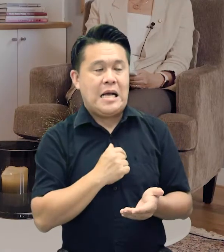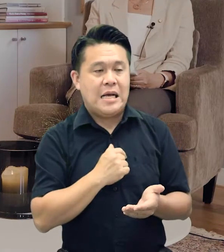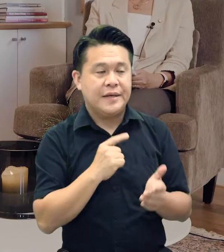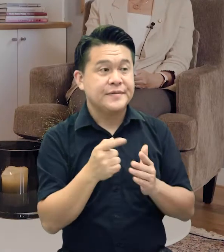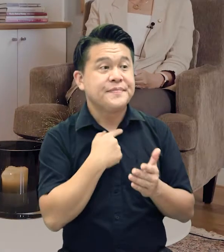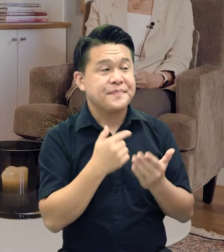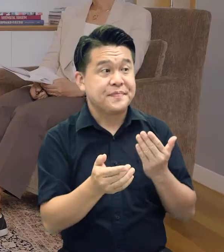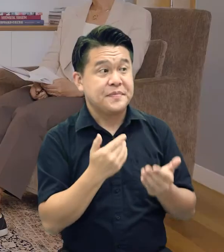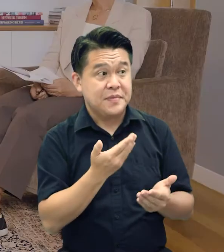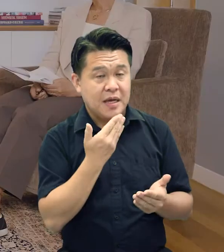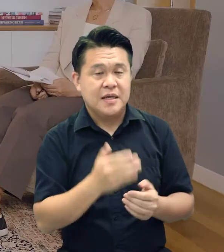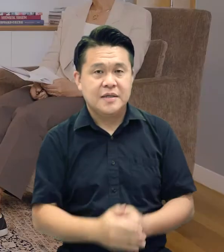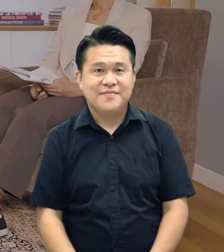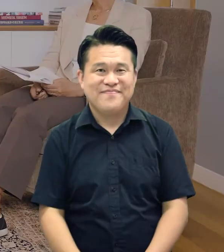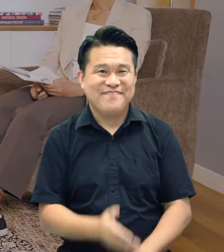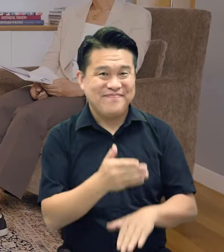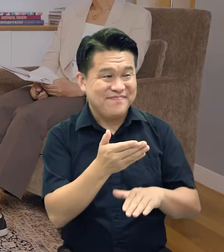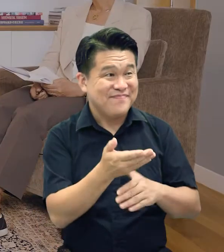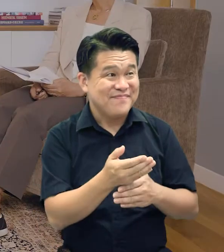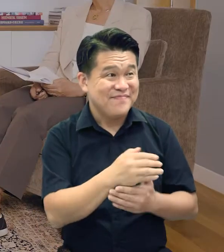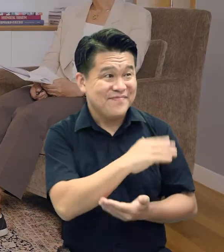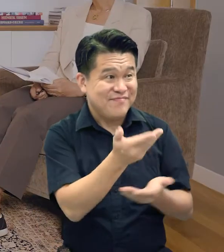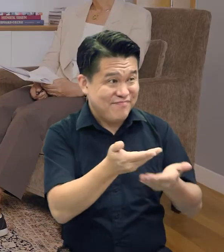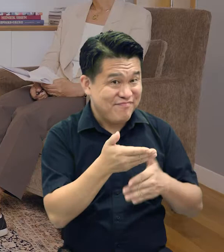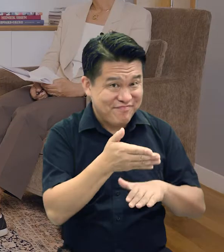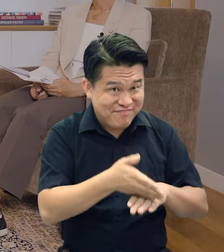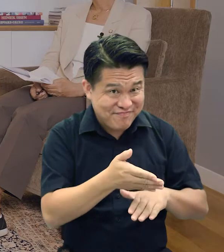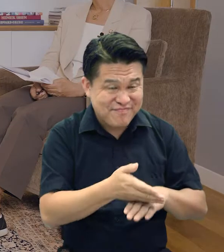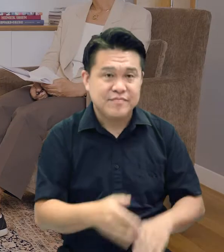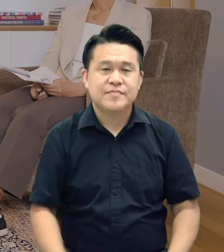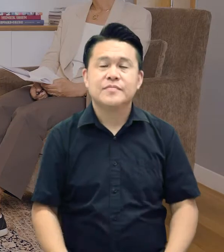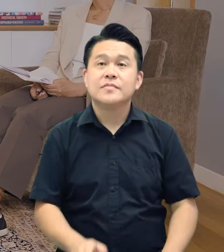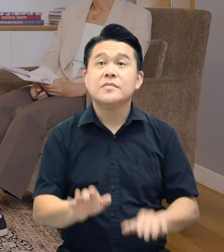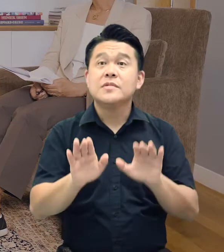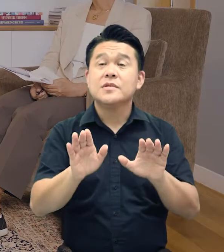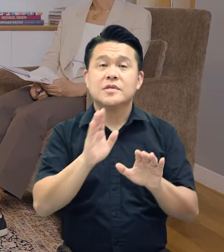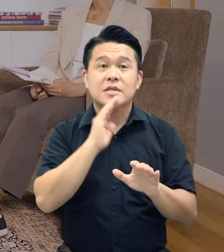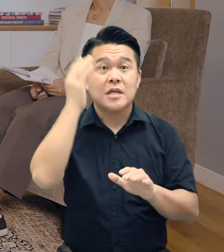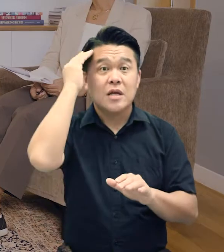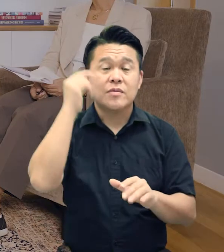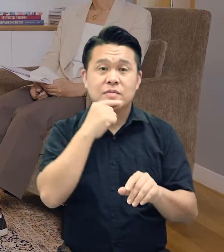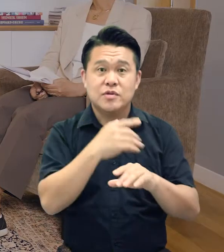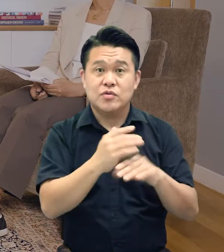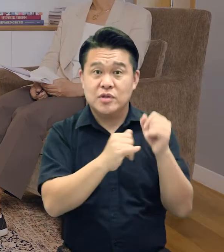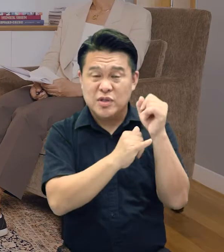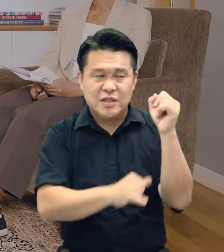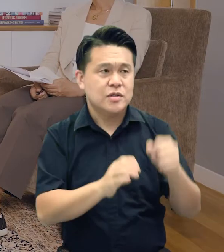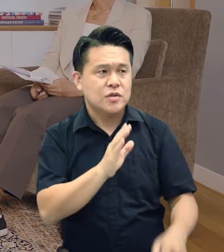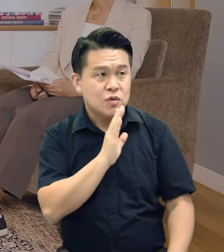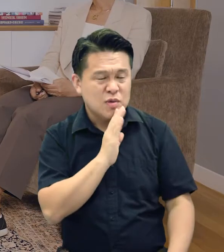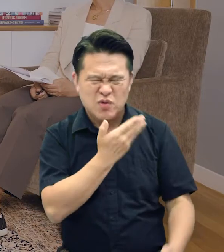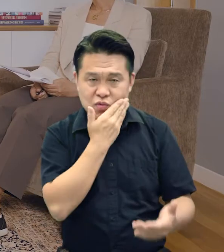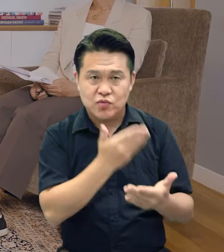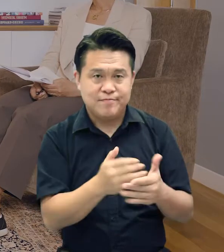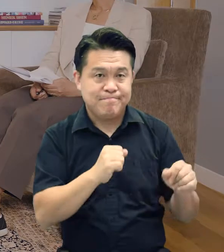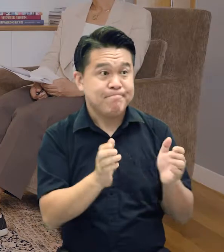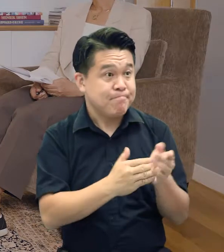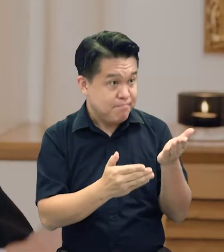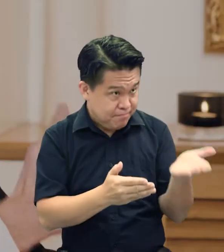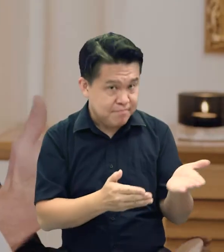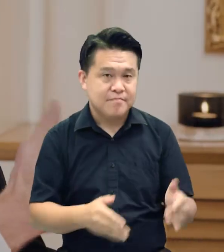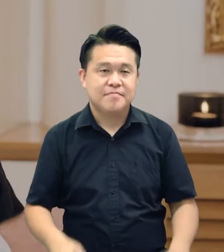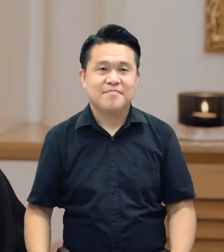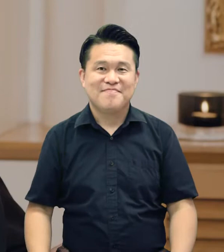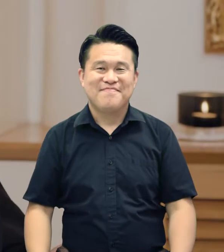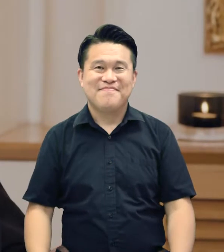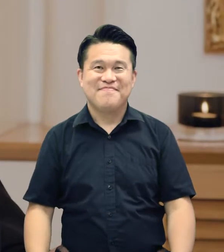what you have experienced. Thank you very much also for sharing this, and I know that you have been open with this, and of course that has put a mark on